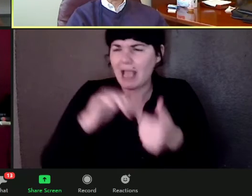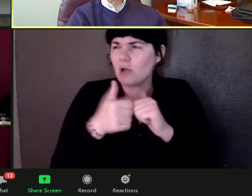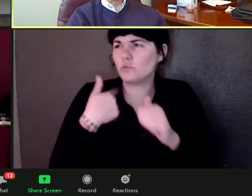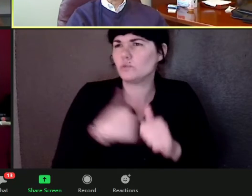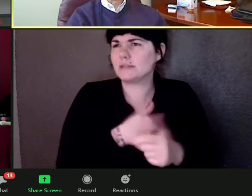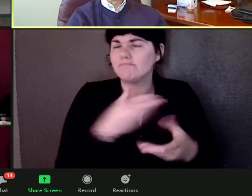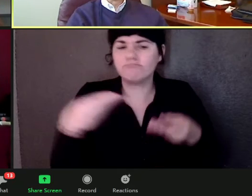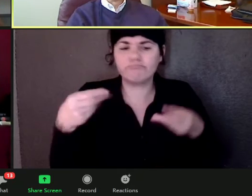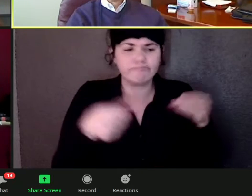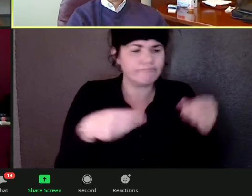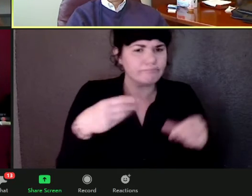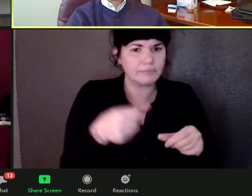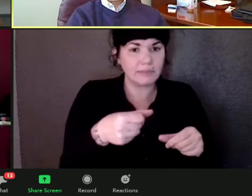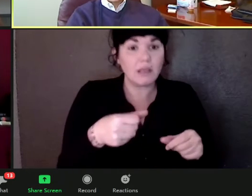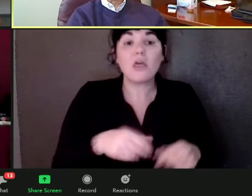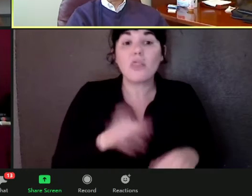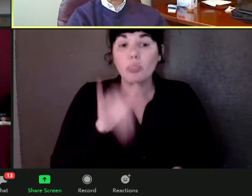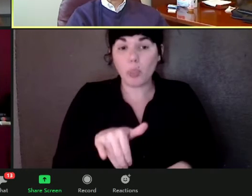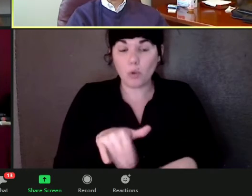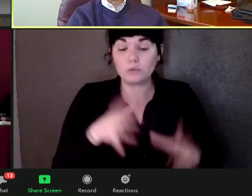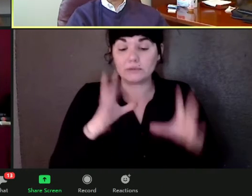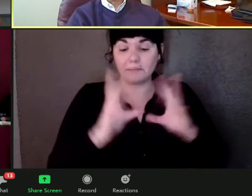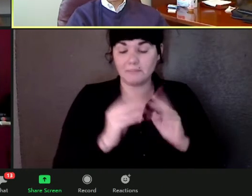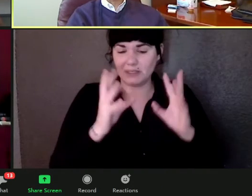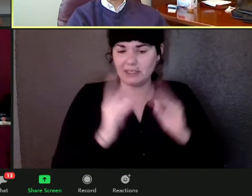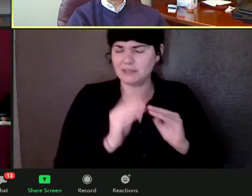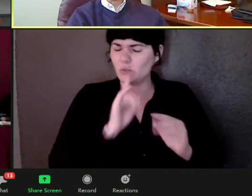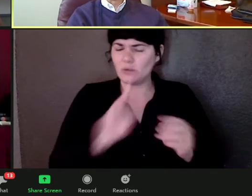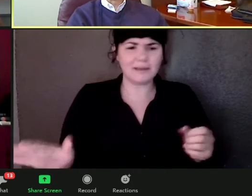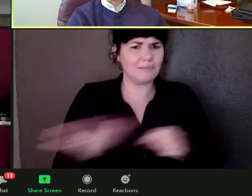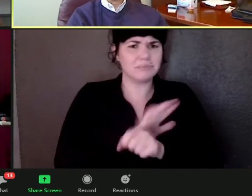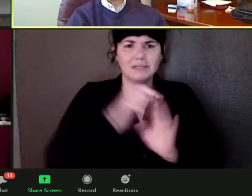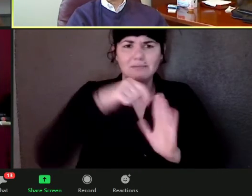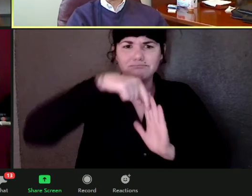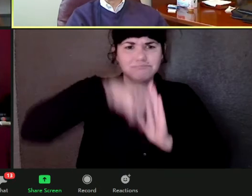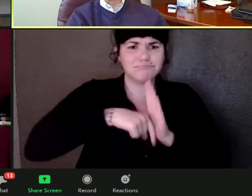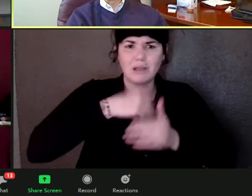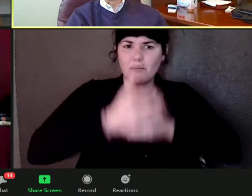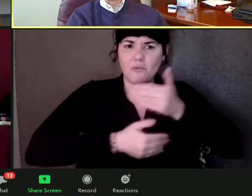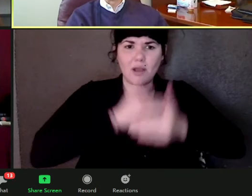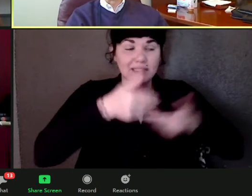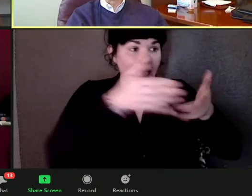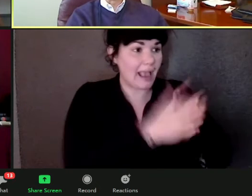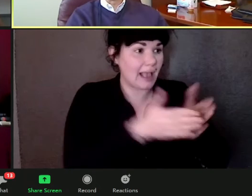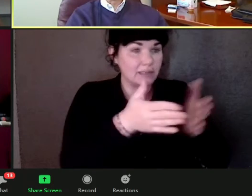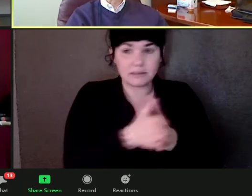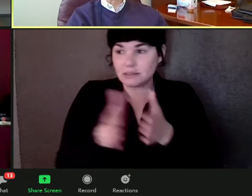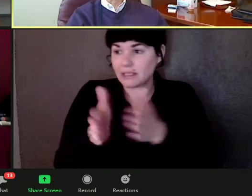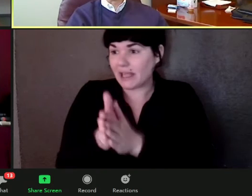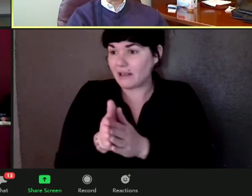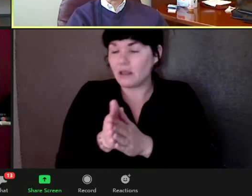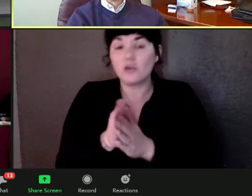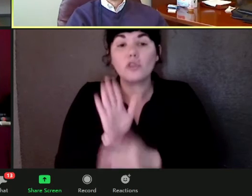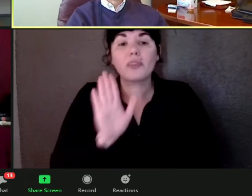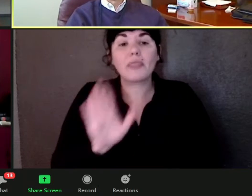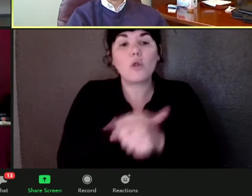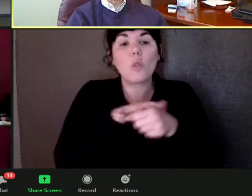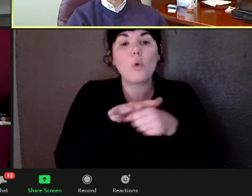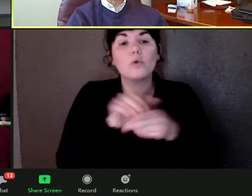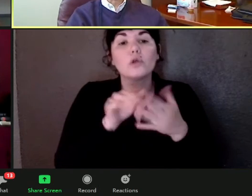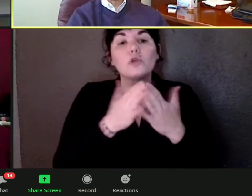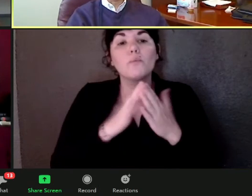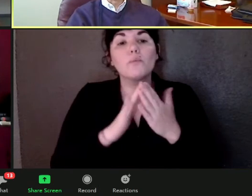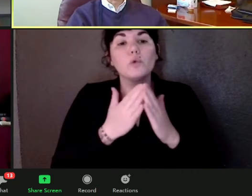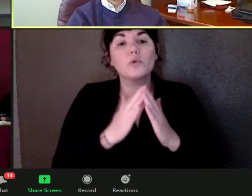most comprehensive process to get feedback from their local community that I've seen in any community. And so, hats off to them for